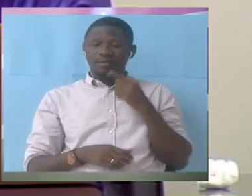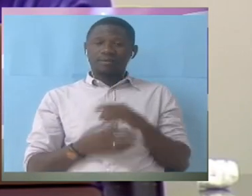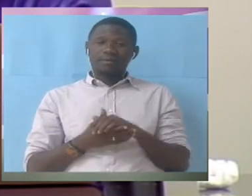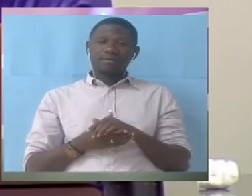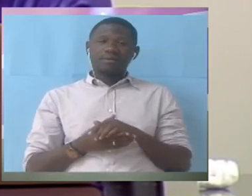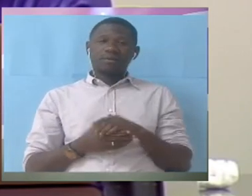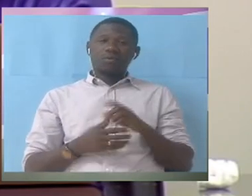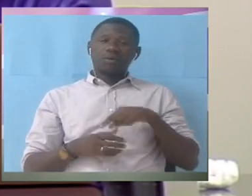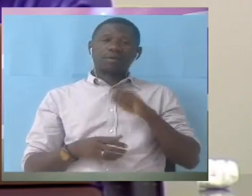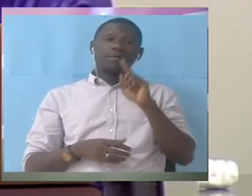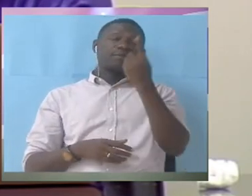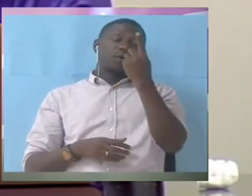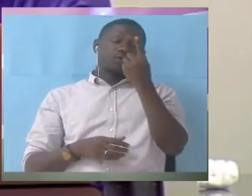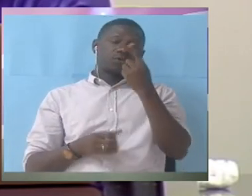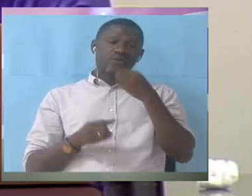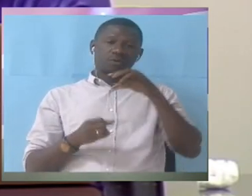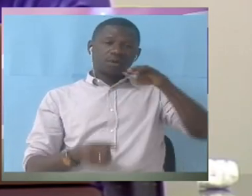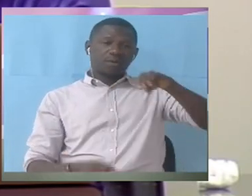with first